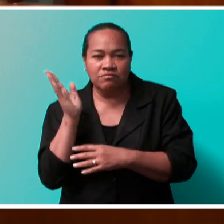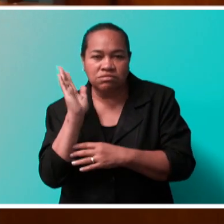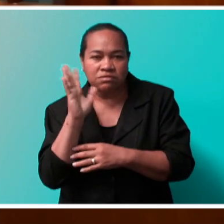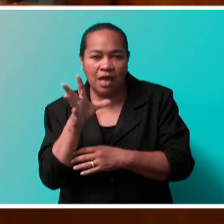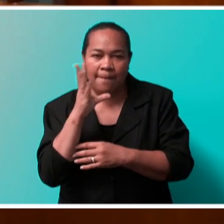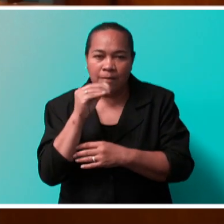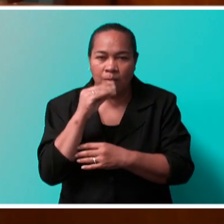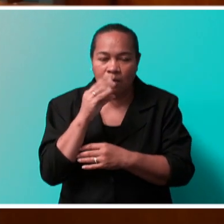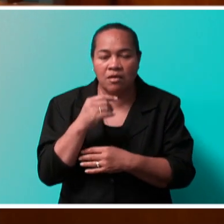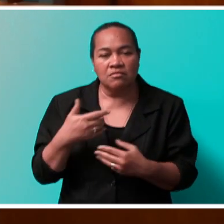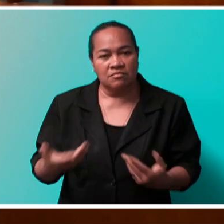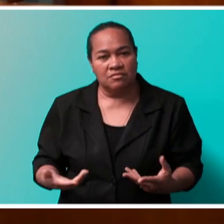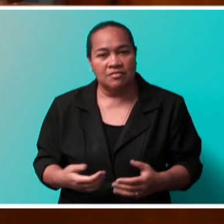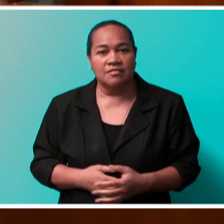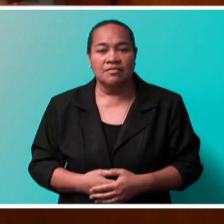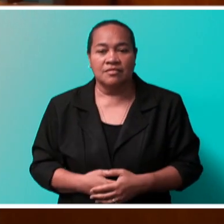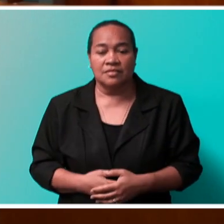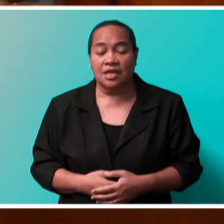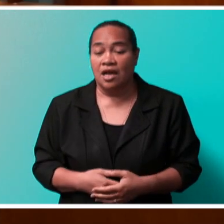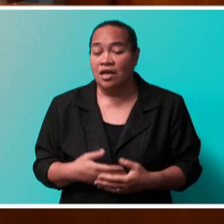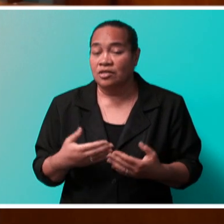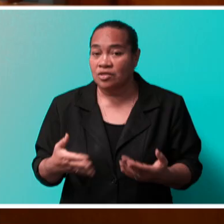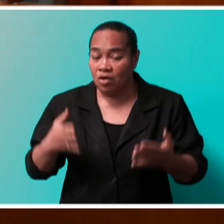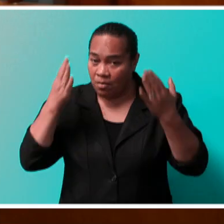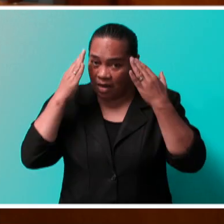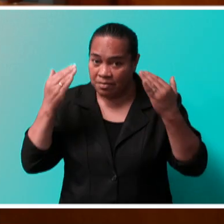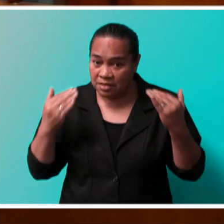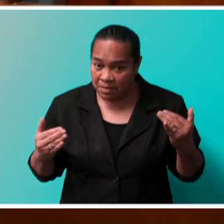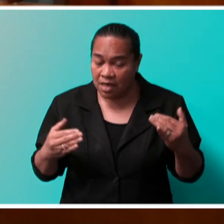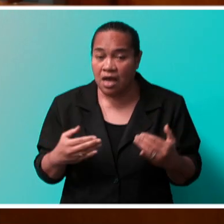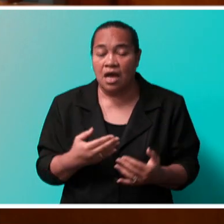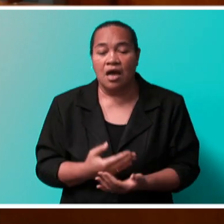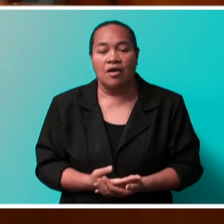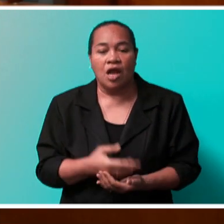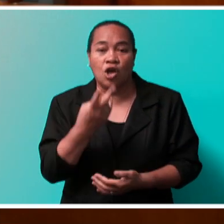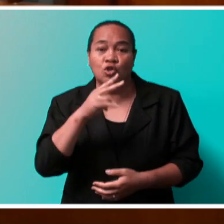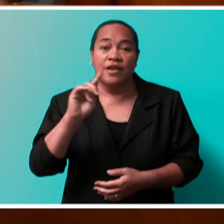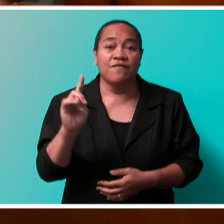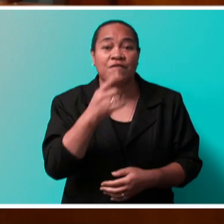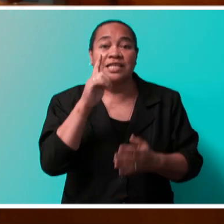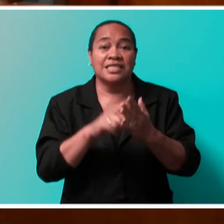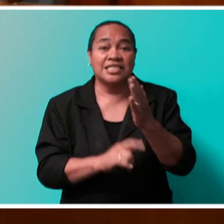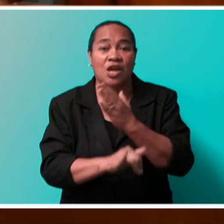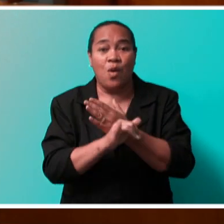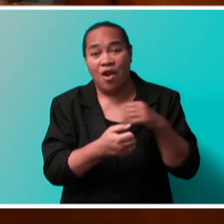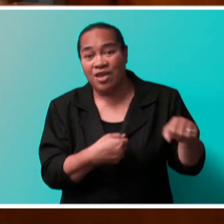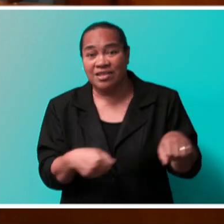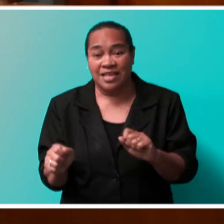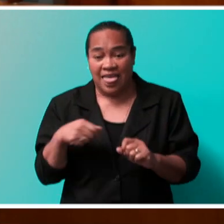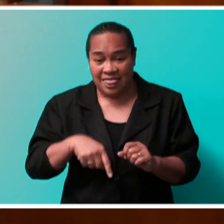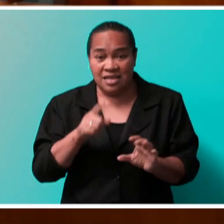Honorable Madam Speaker, Madam Deputy Speaker, on the 21st of January this year,